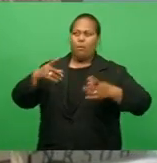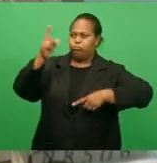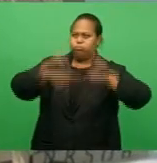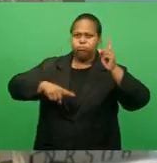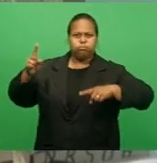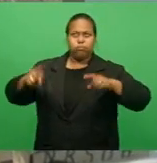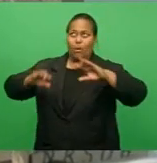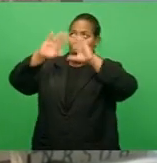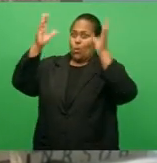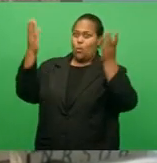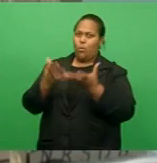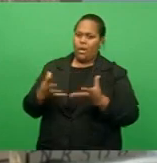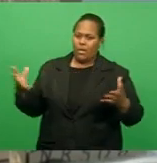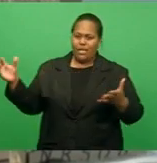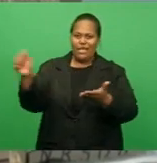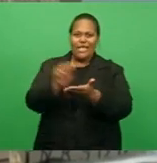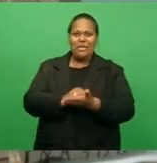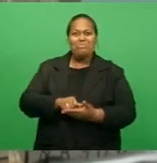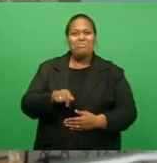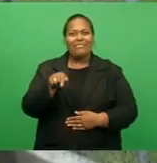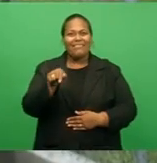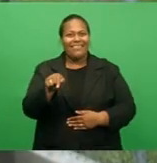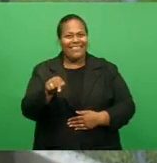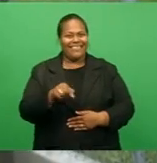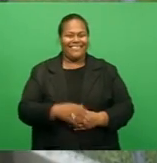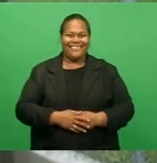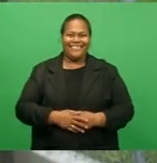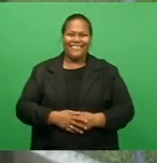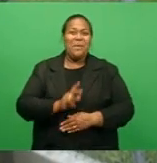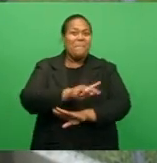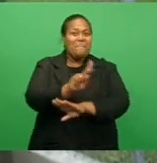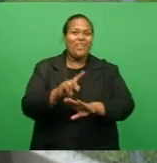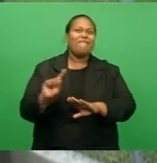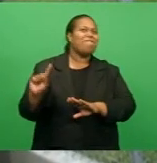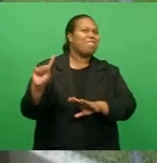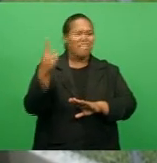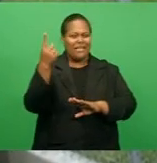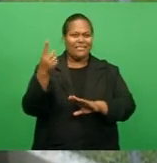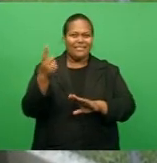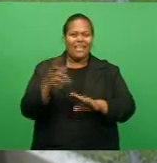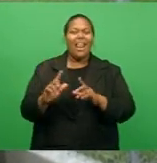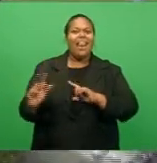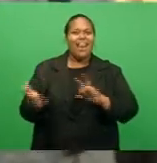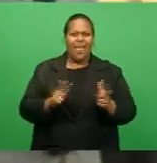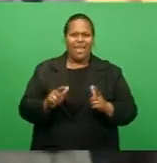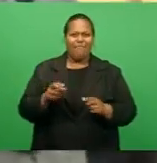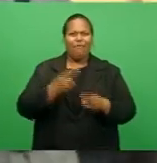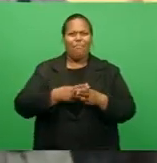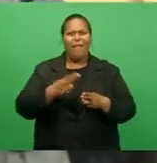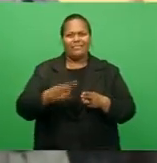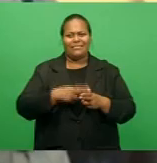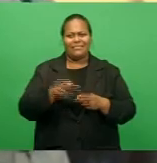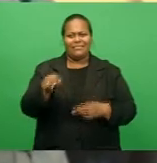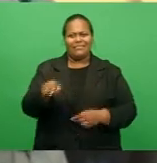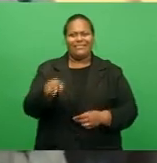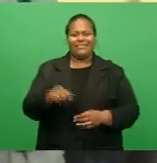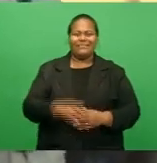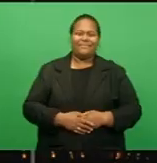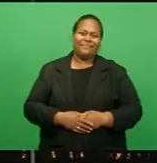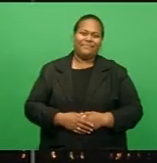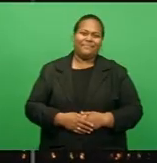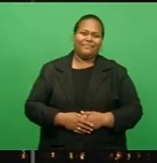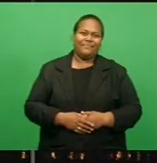the world, as well as the Pacific's first regional plant health lab. Sainiani Boila, FBC